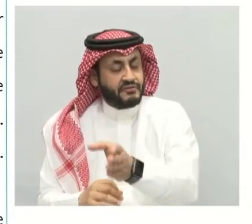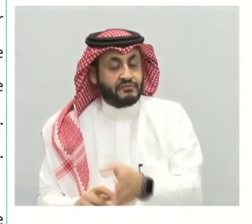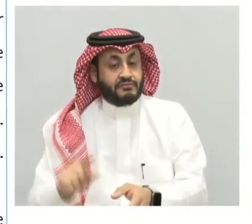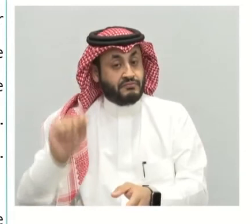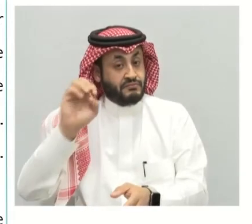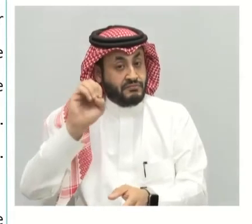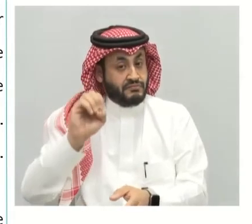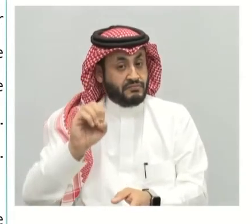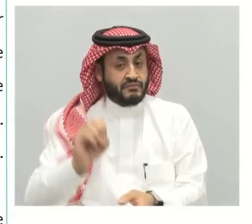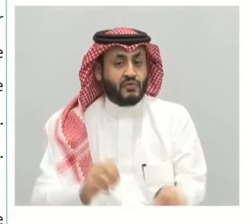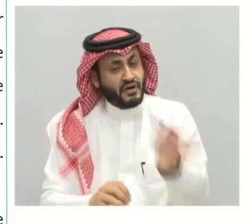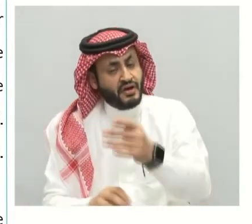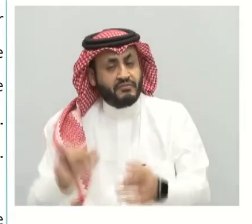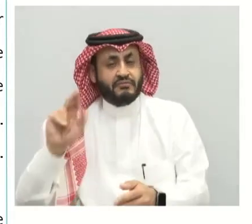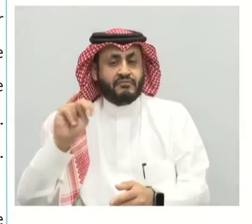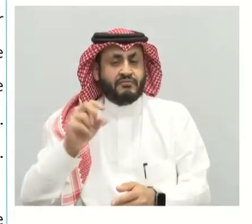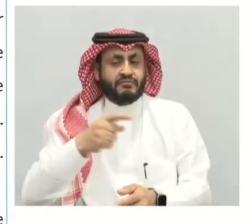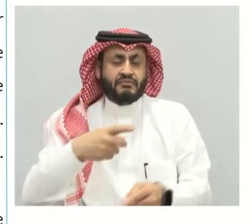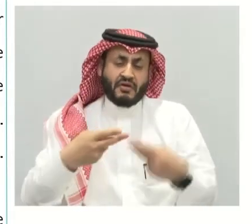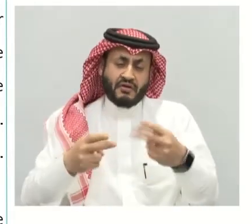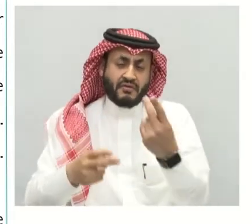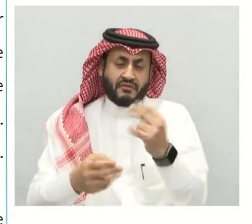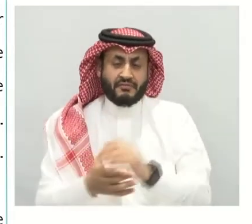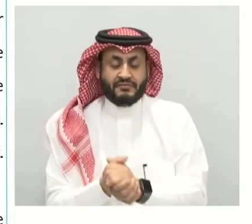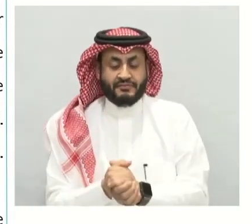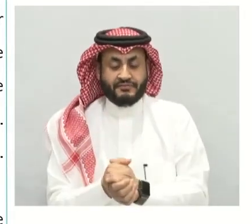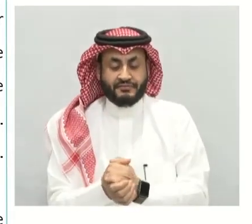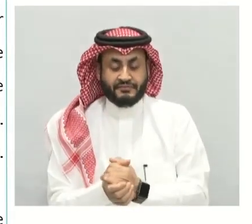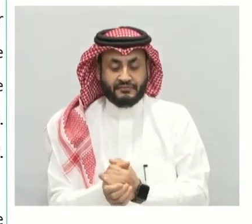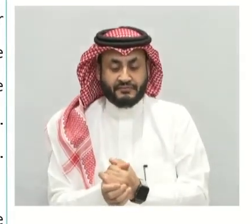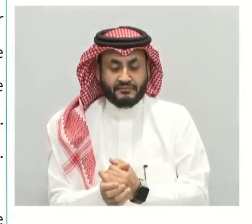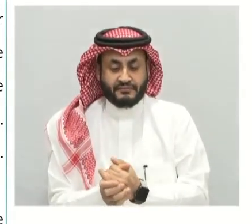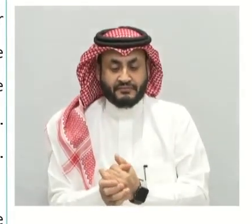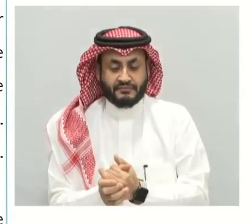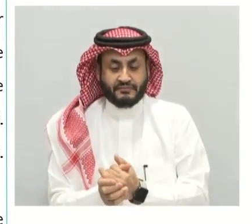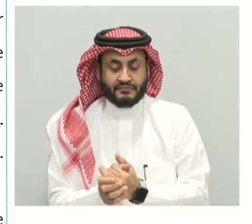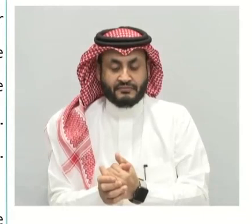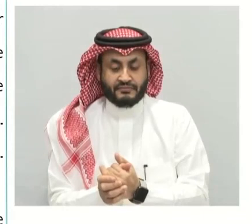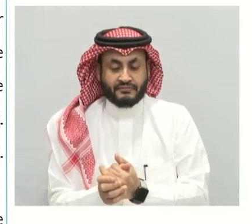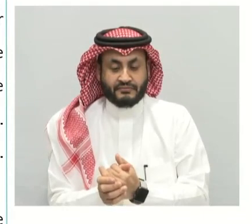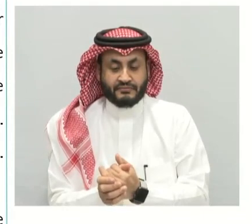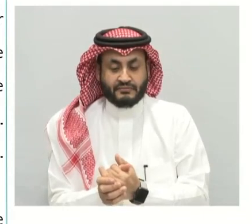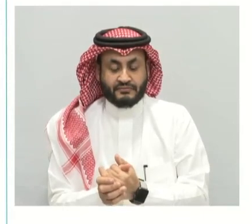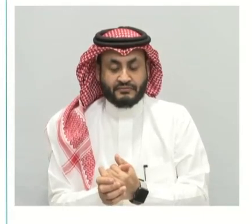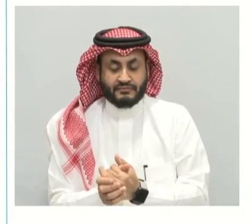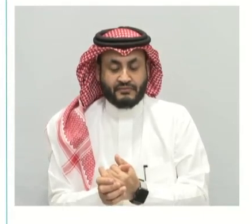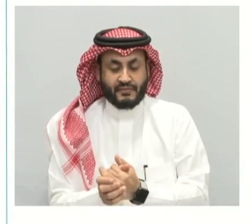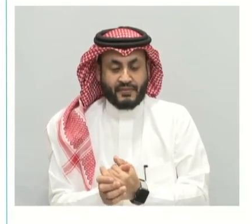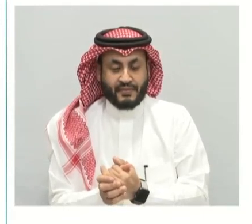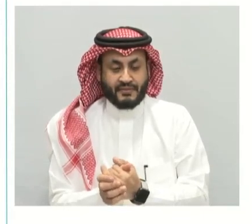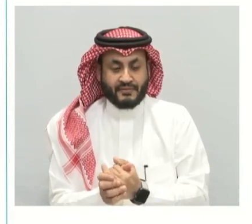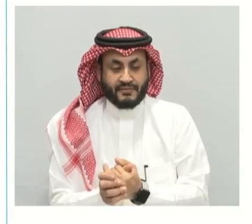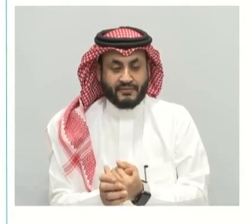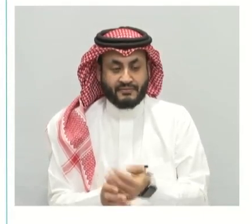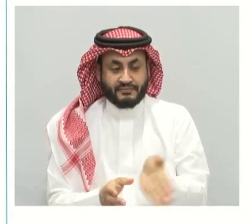can be both a gerund, like eating, or infinitive, like to eat. And we had answered the